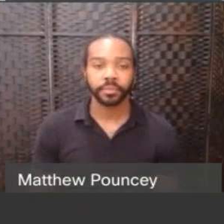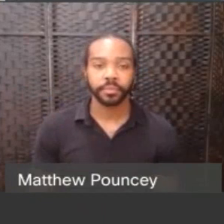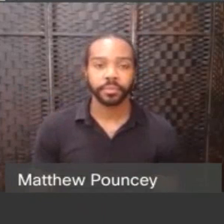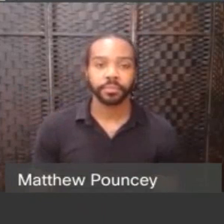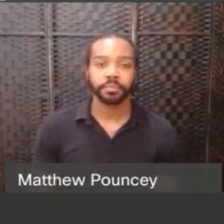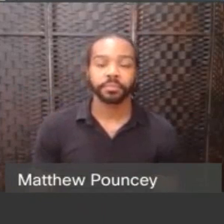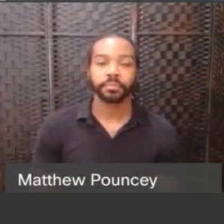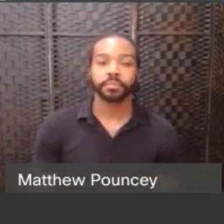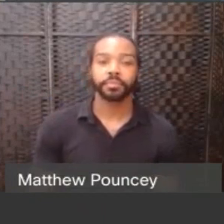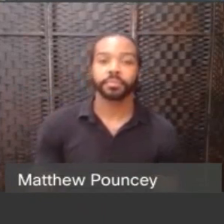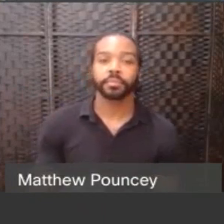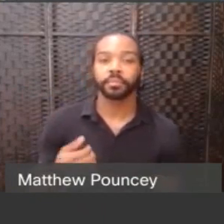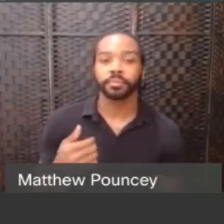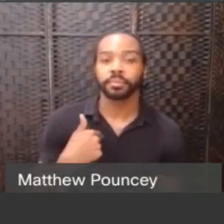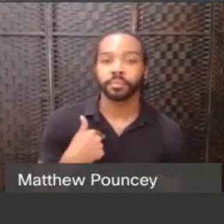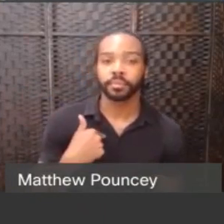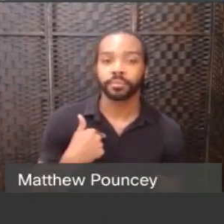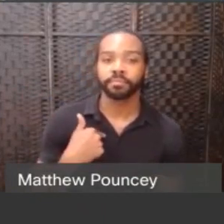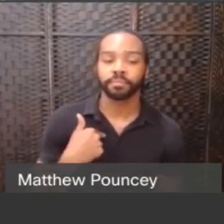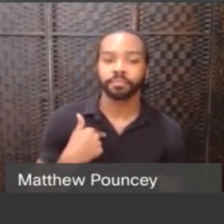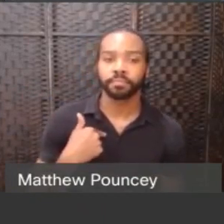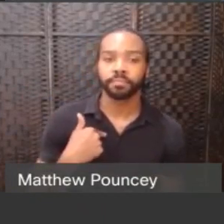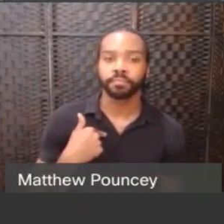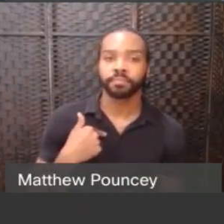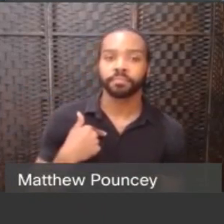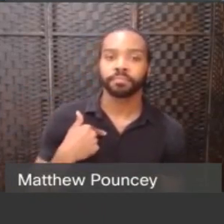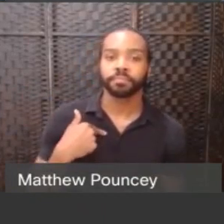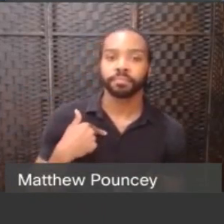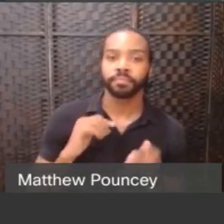defer to our HR